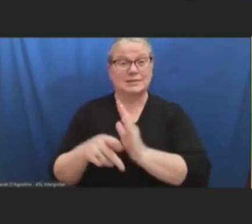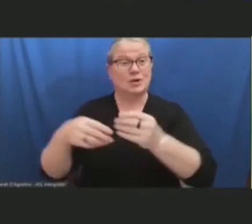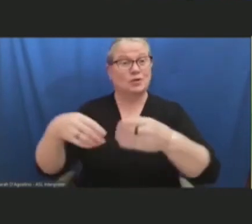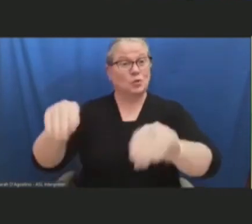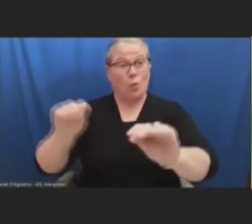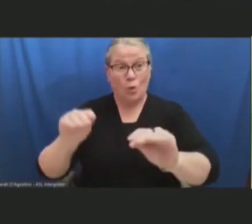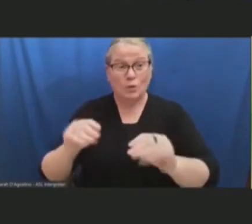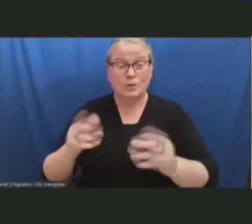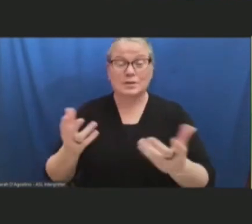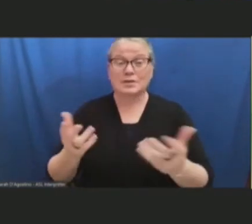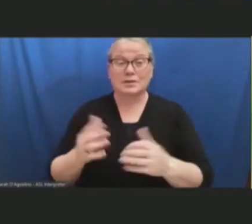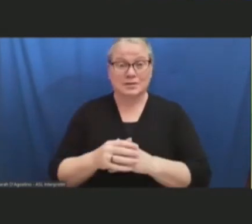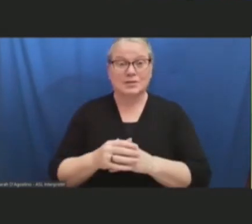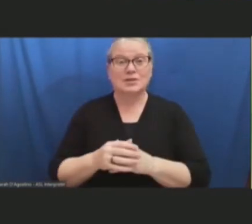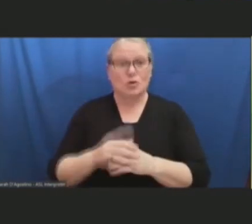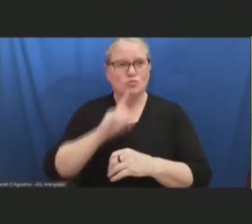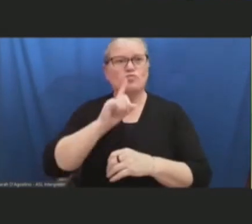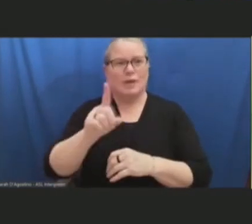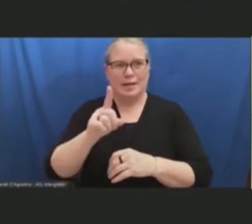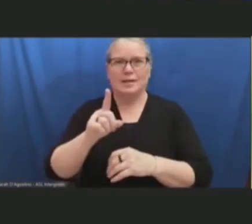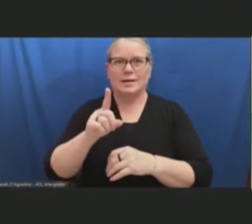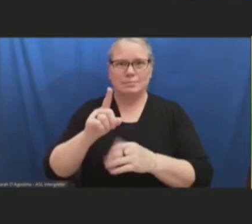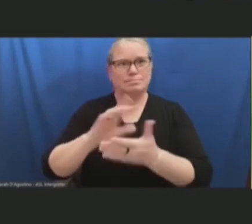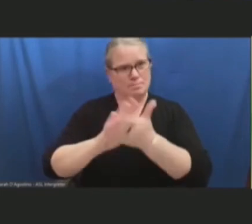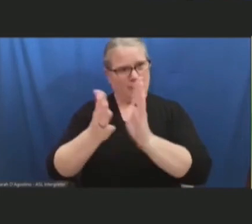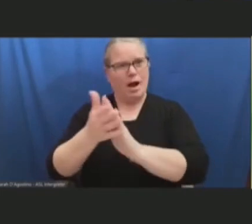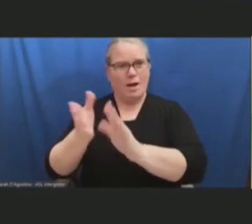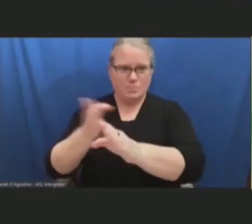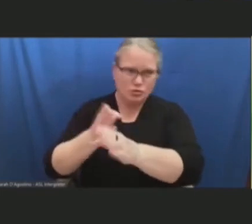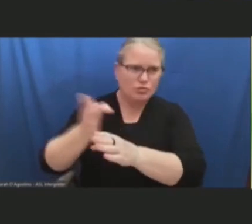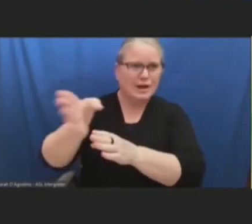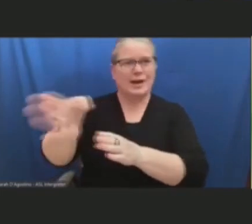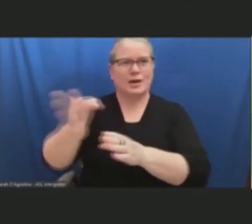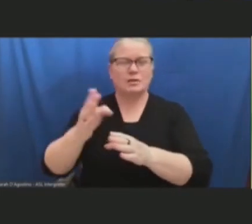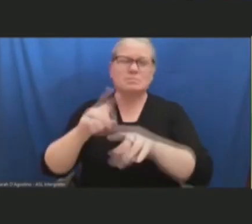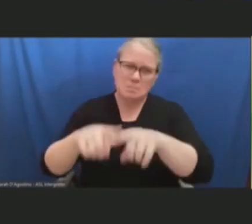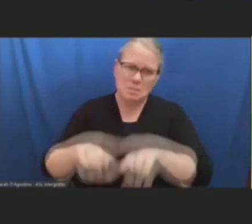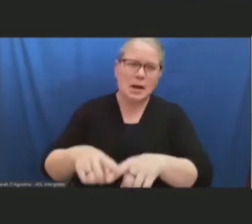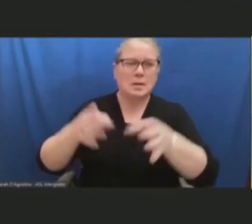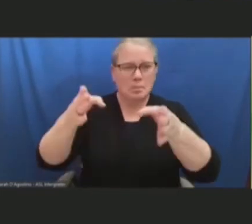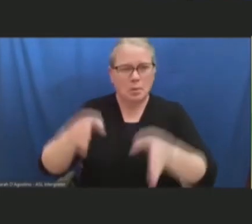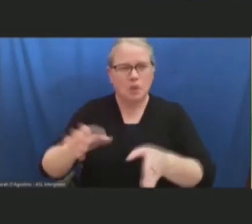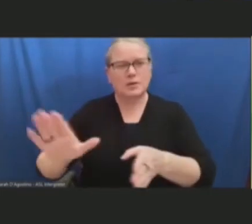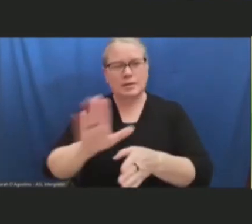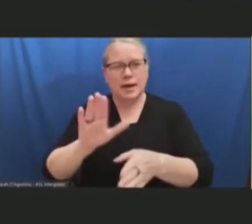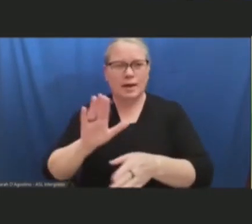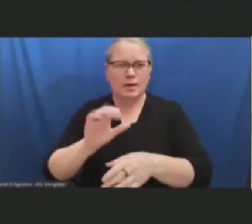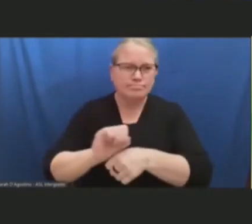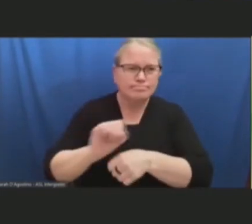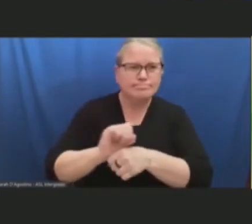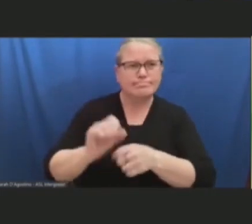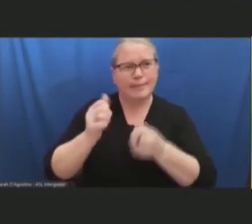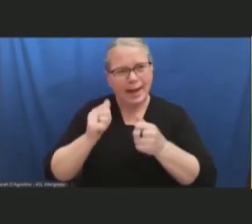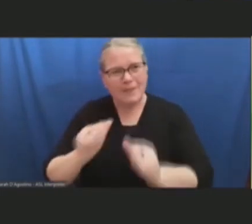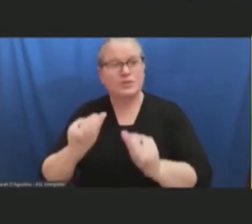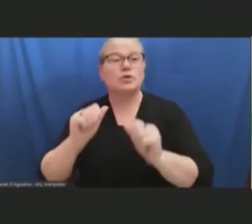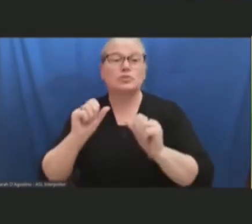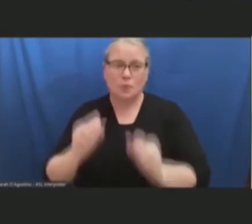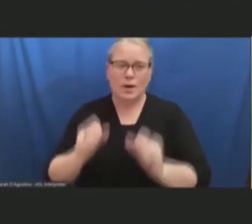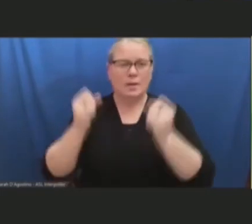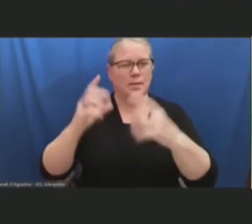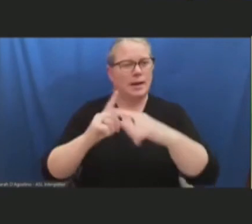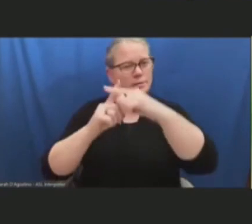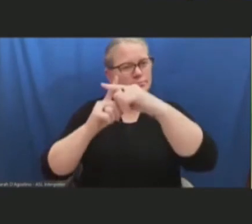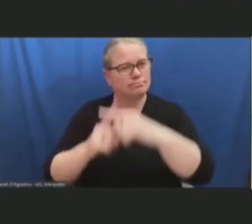sold. So this is really a career based on how much effort is put in. So there could be significant upside